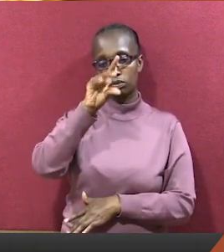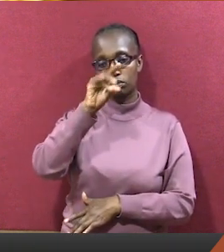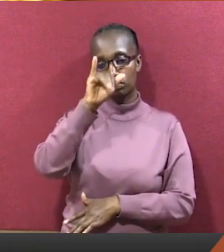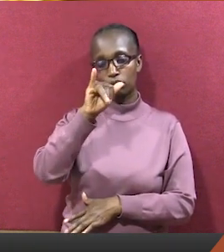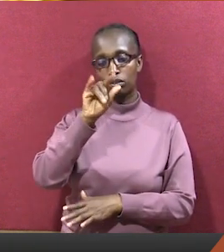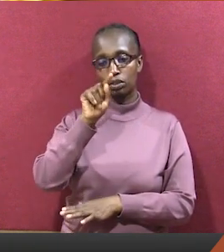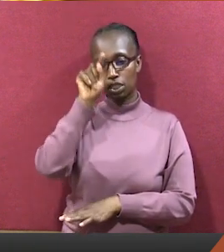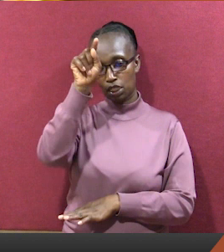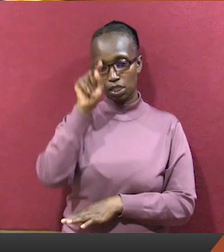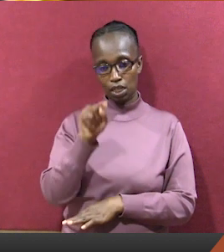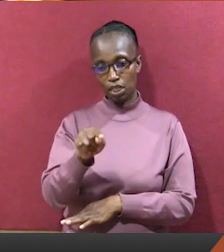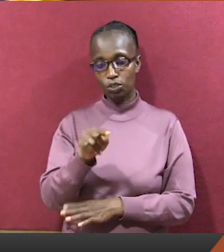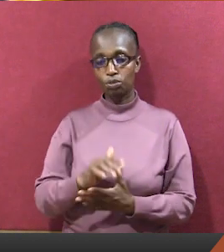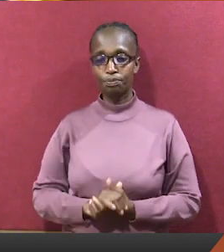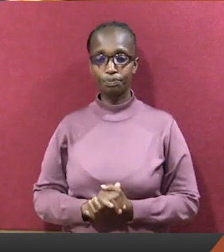liquidity ratios.